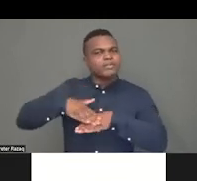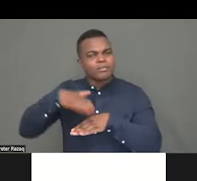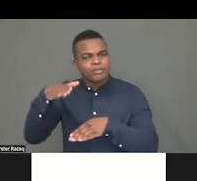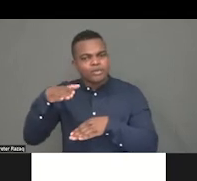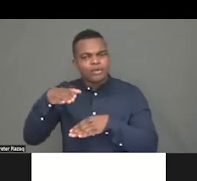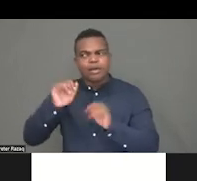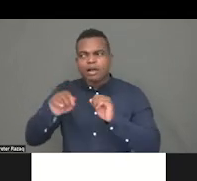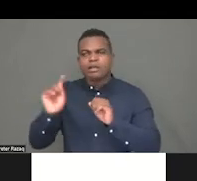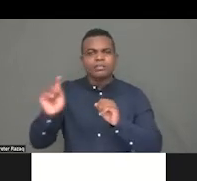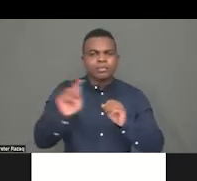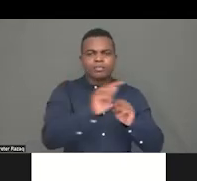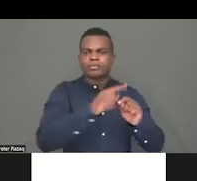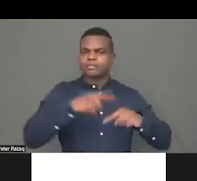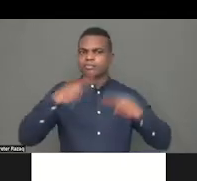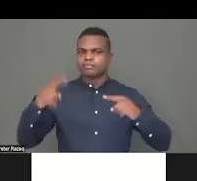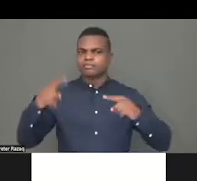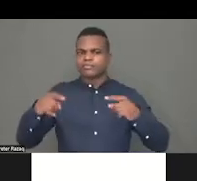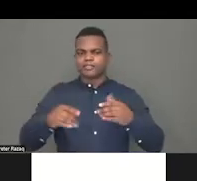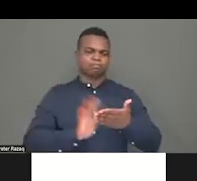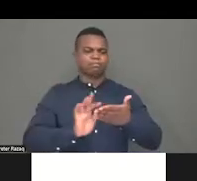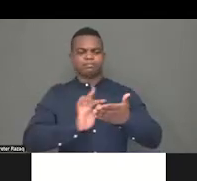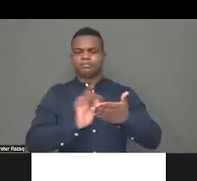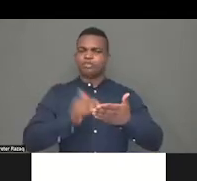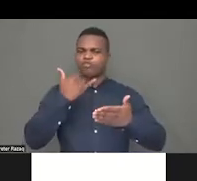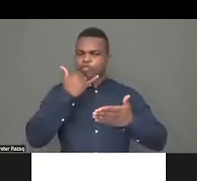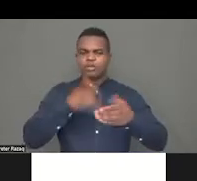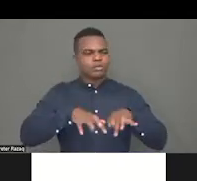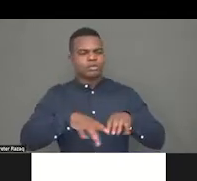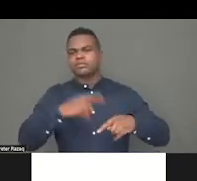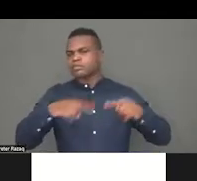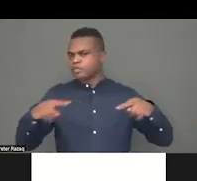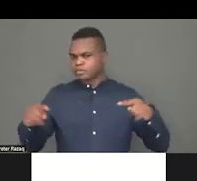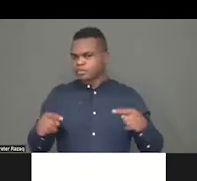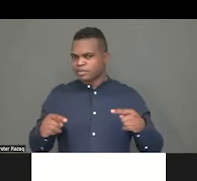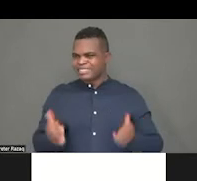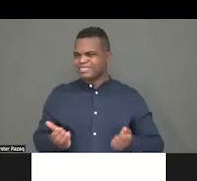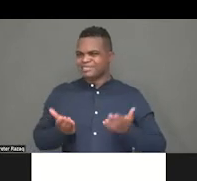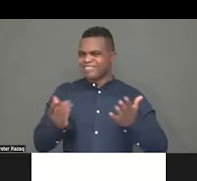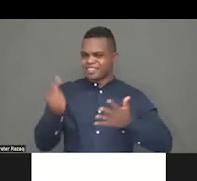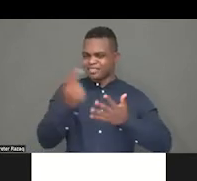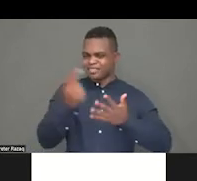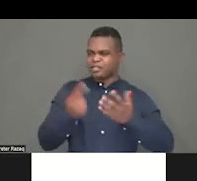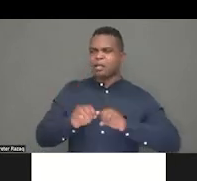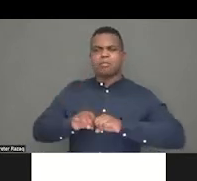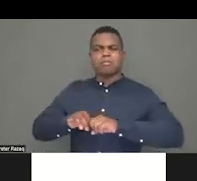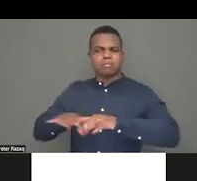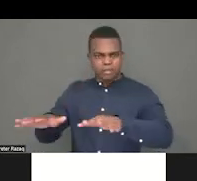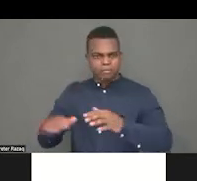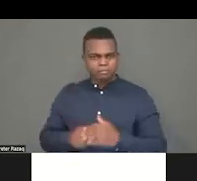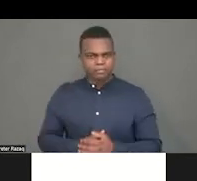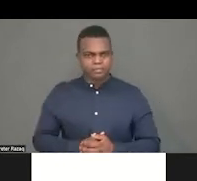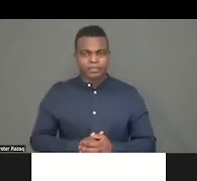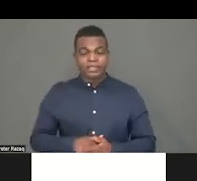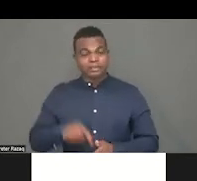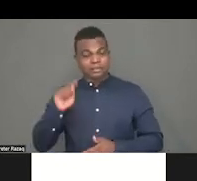inclusive initiatives are mainly poorly funded. And if there is a service, a kind